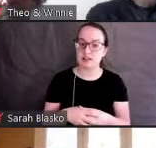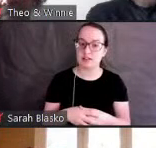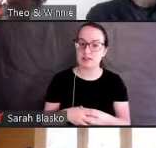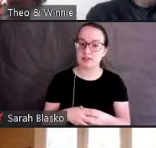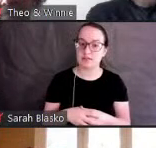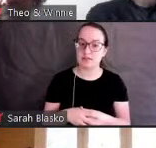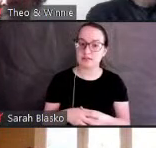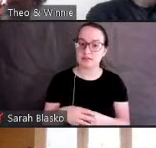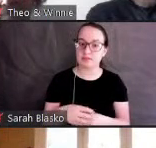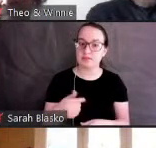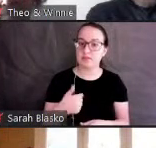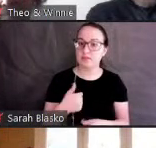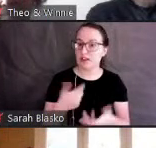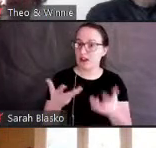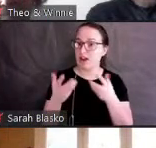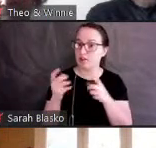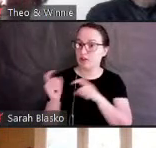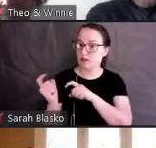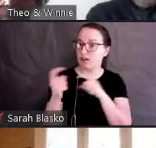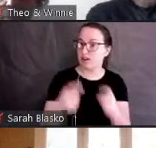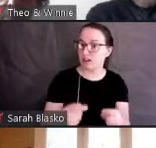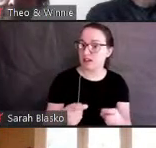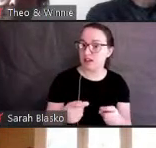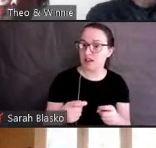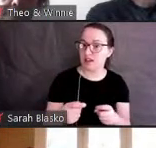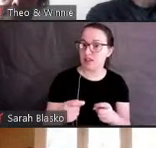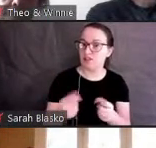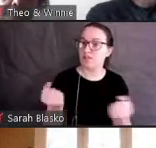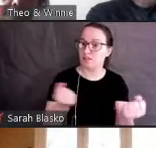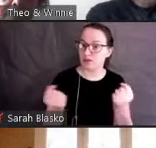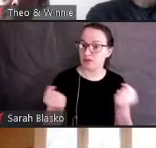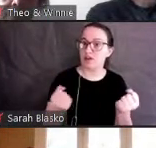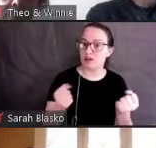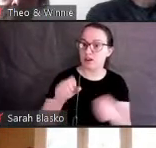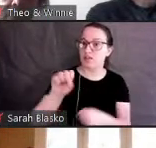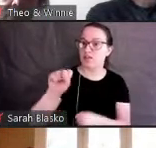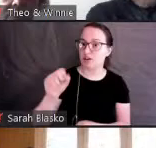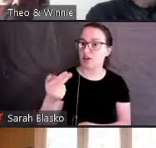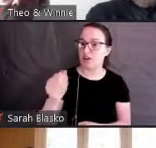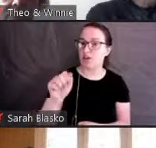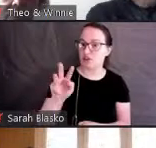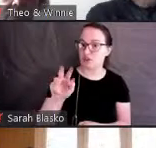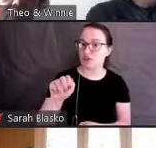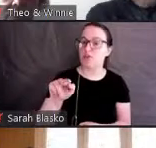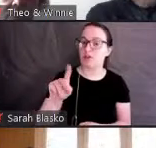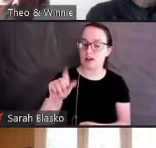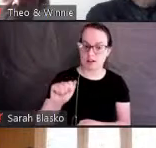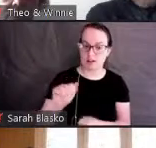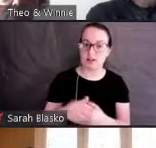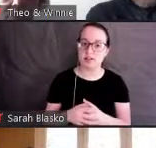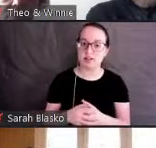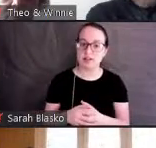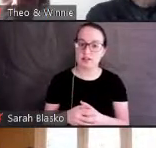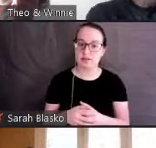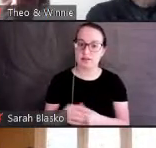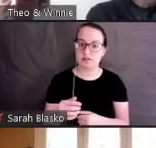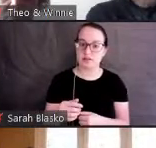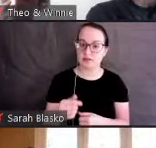to mind is that, oh, this would be great for Shawanda. Anyway, I said, hey, we want to pay you. He goes,